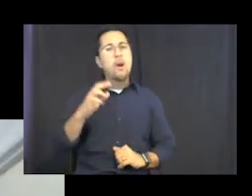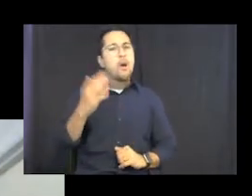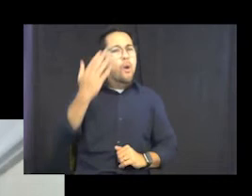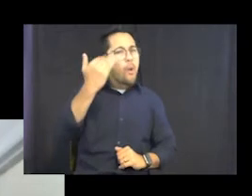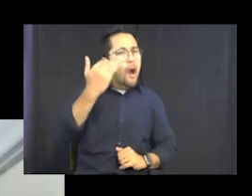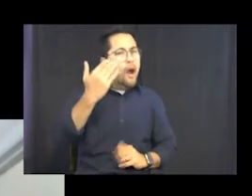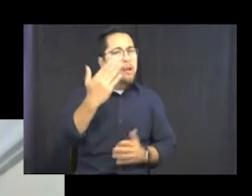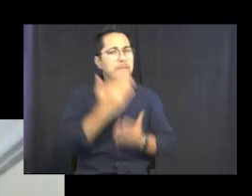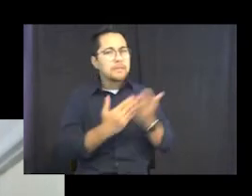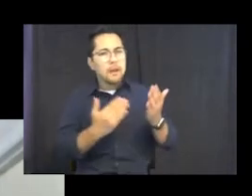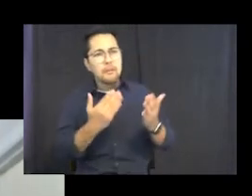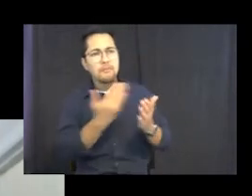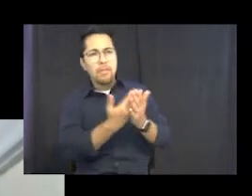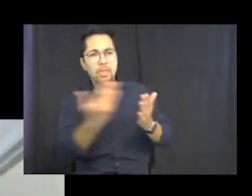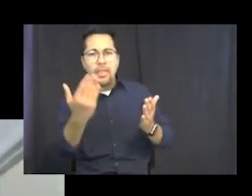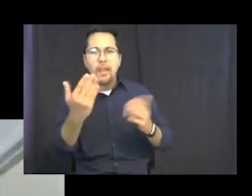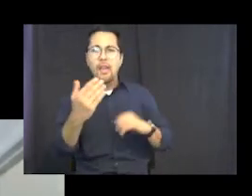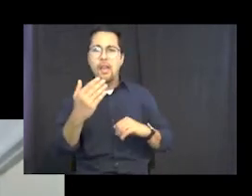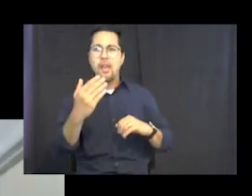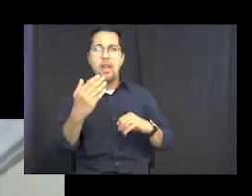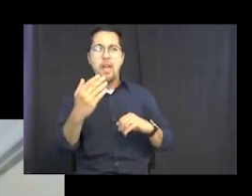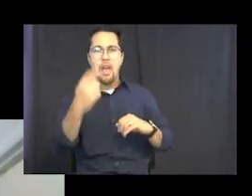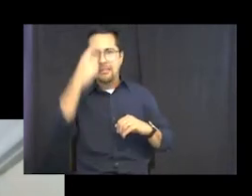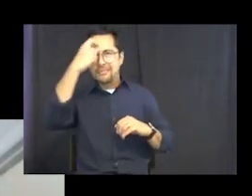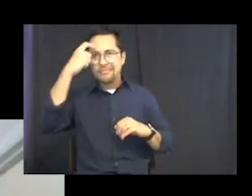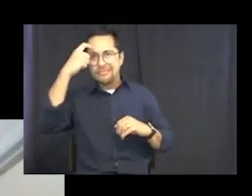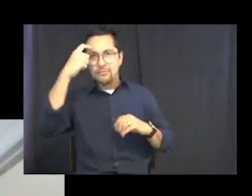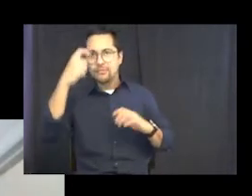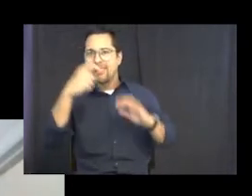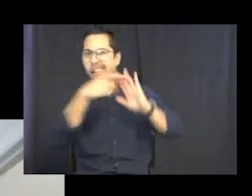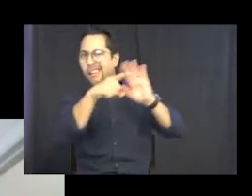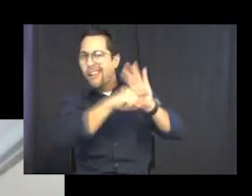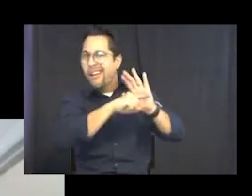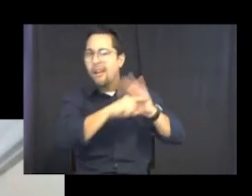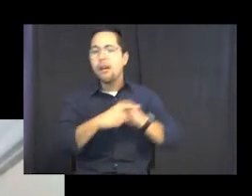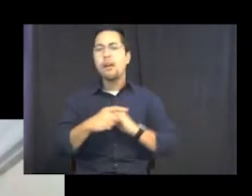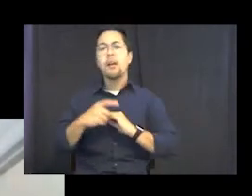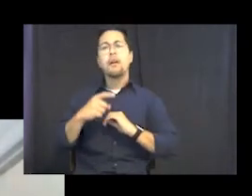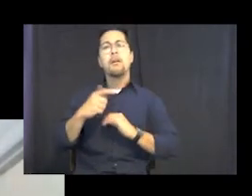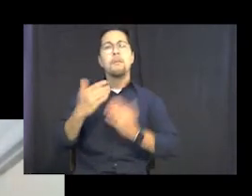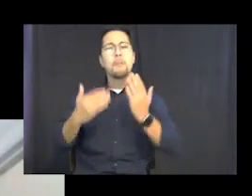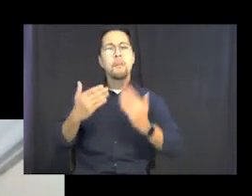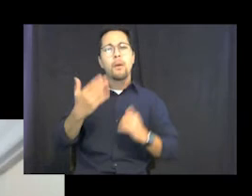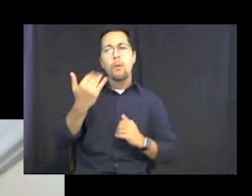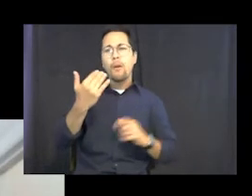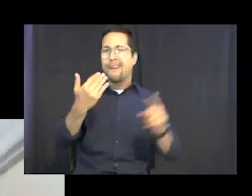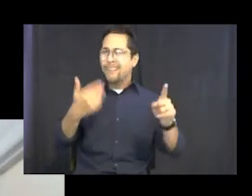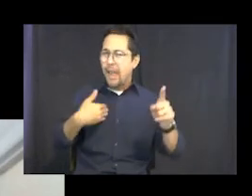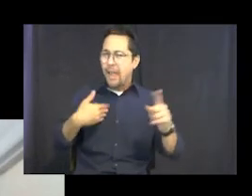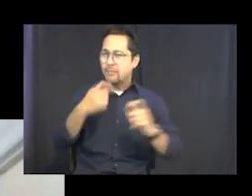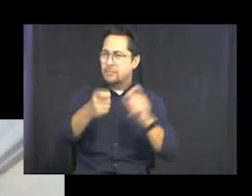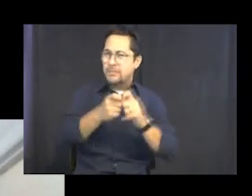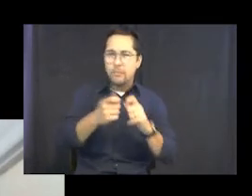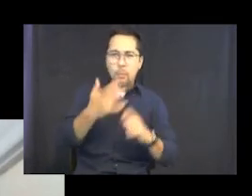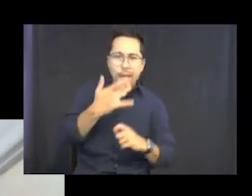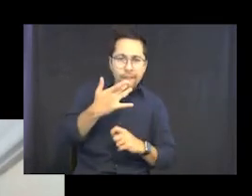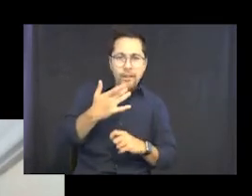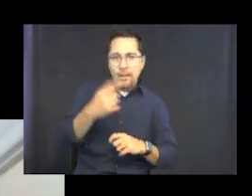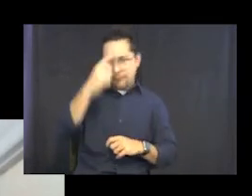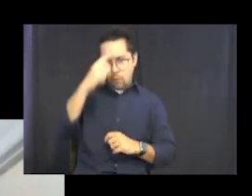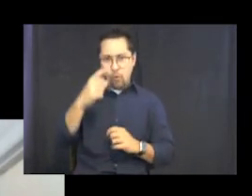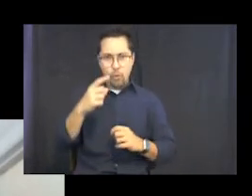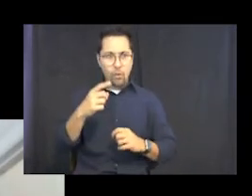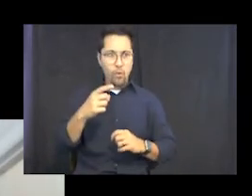might negatively be affecting you, or even why you might have certain preferences or things that you do or don't